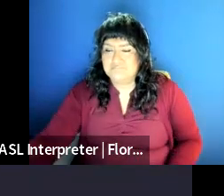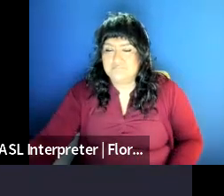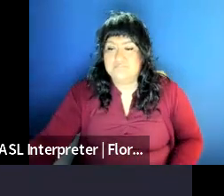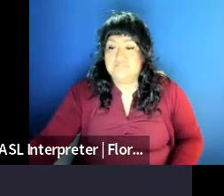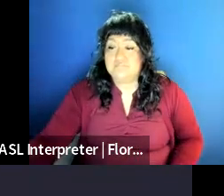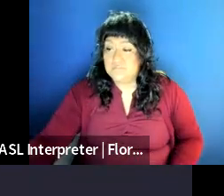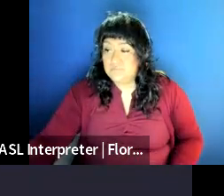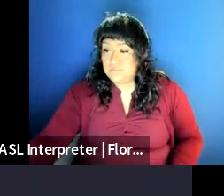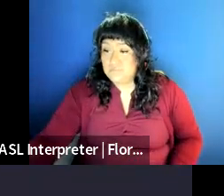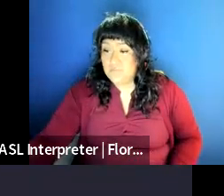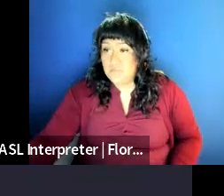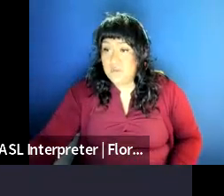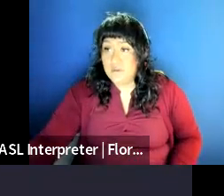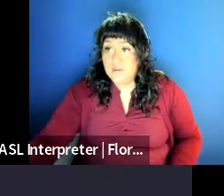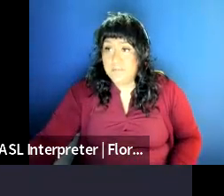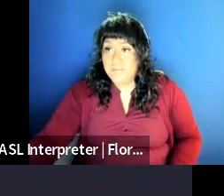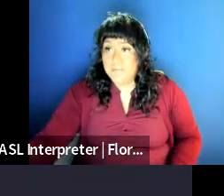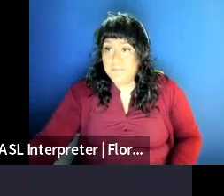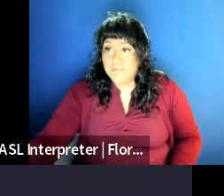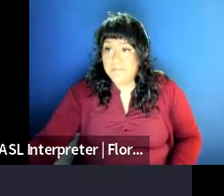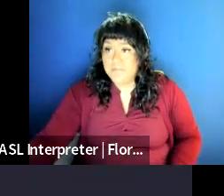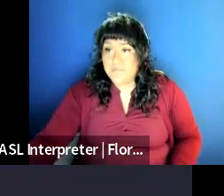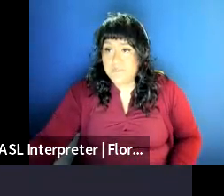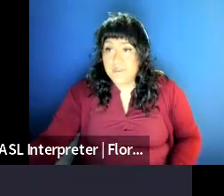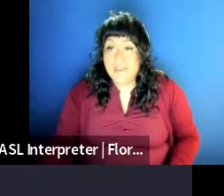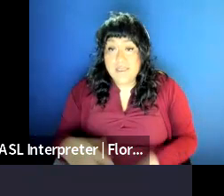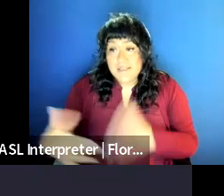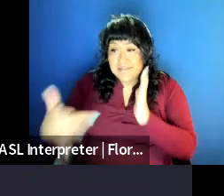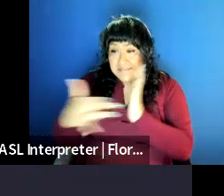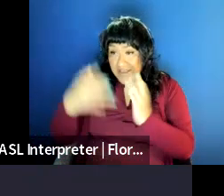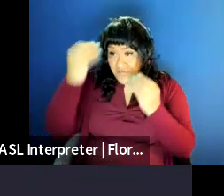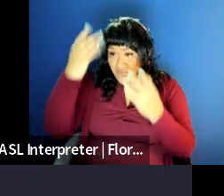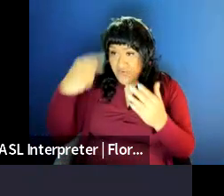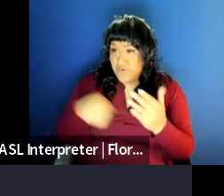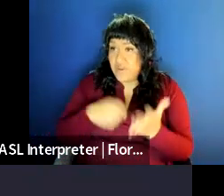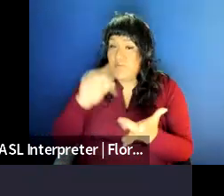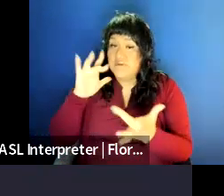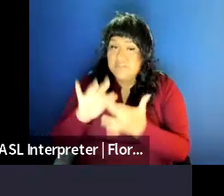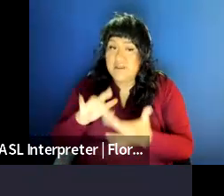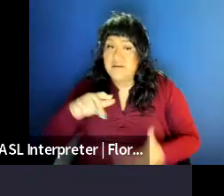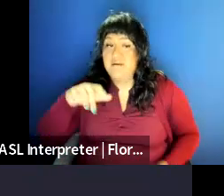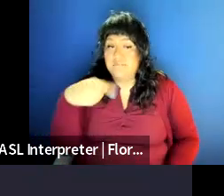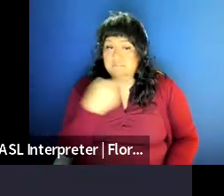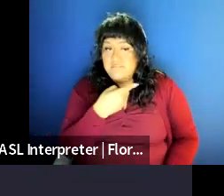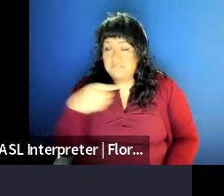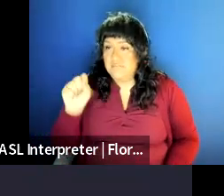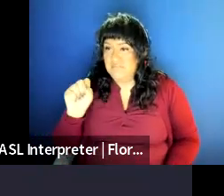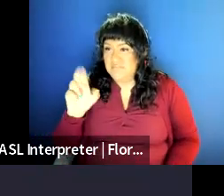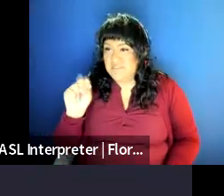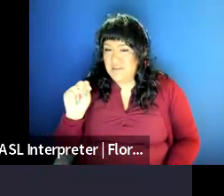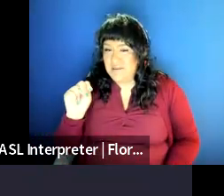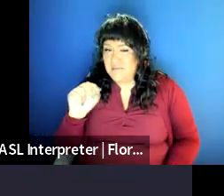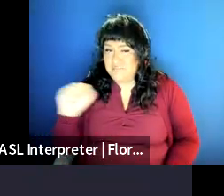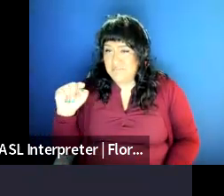On tech information, you can reach out to a designated IDHA team member, Sun IDHA Tech, in the chat if you're having any technical